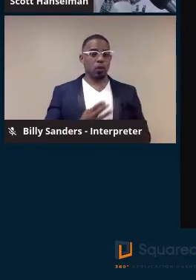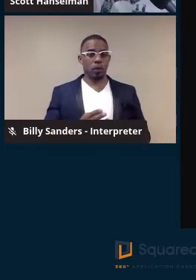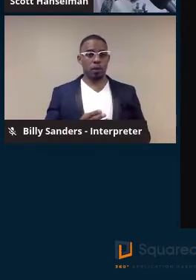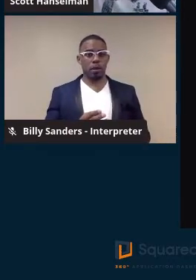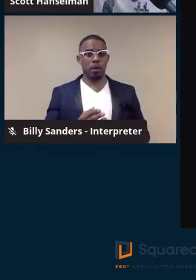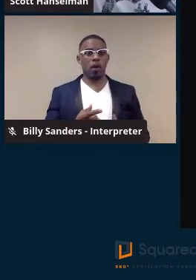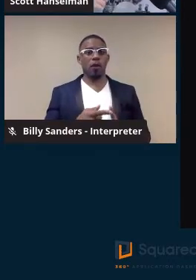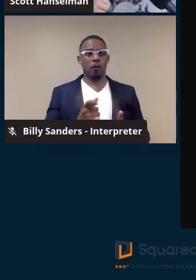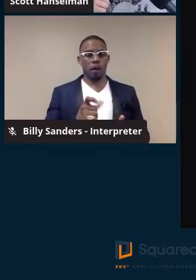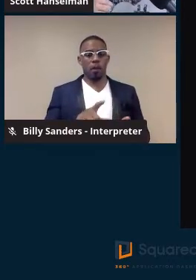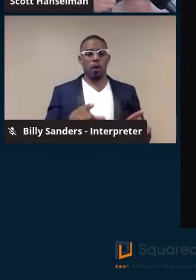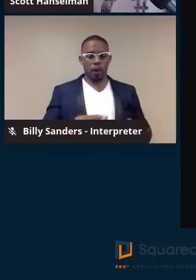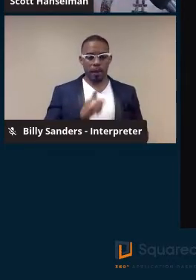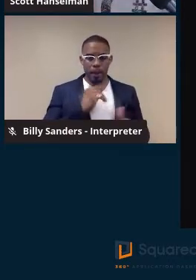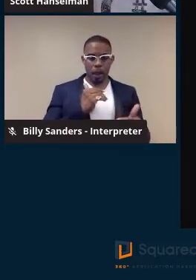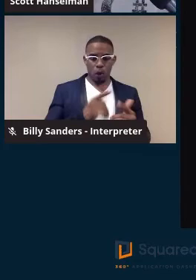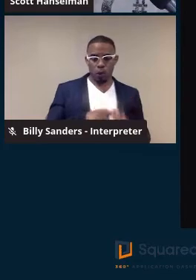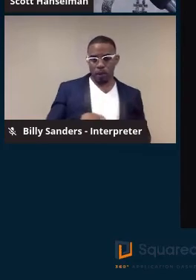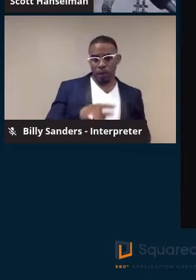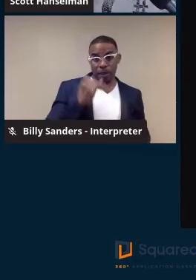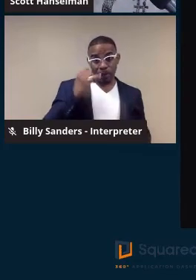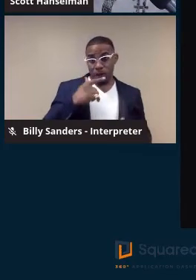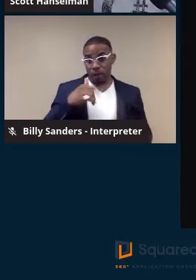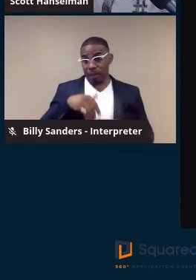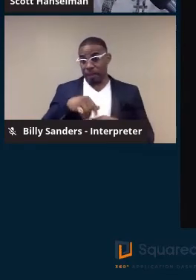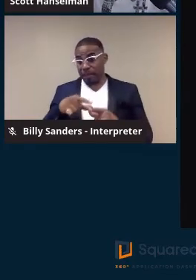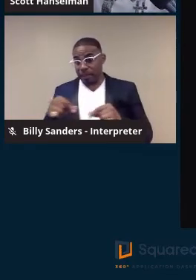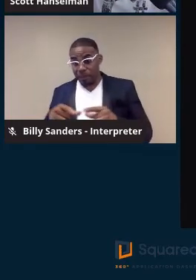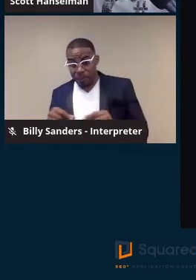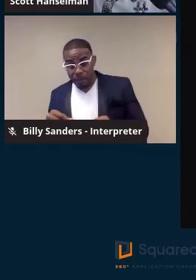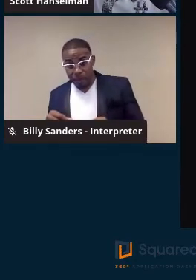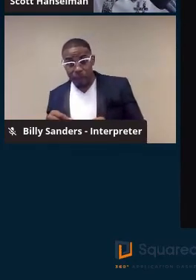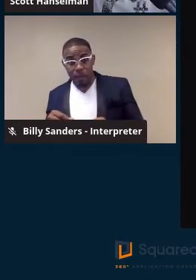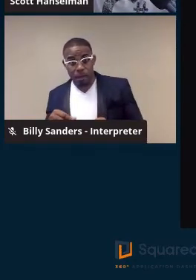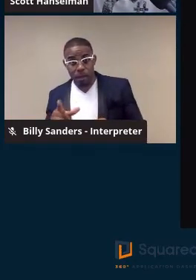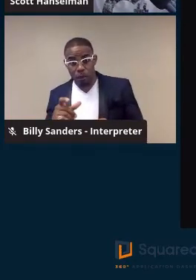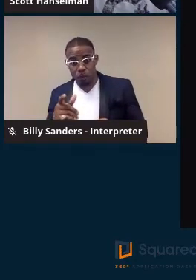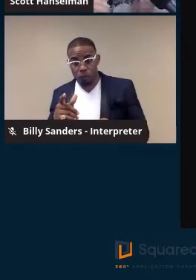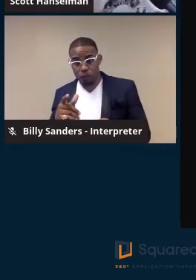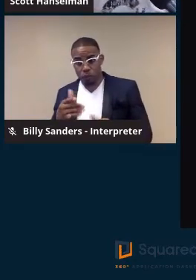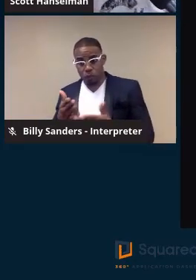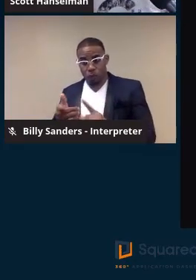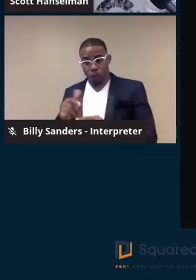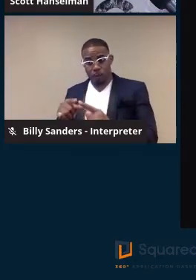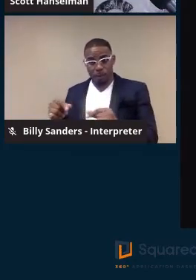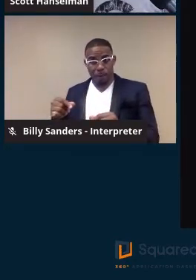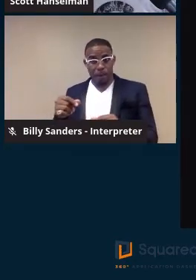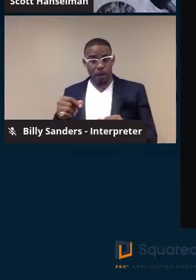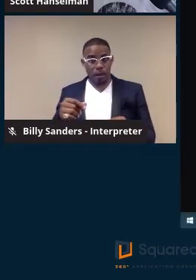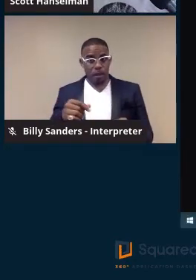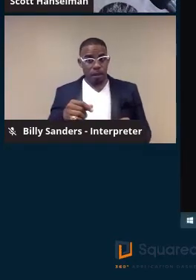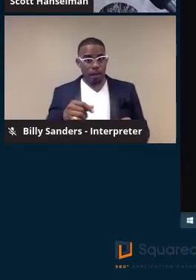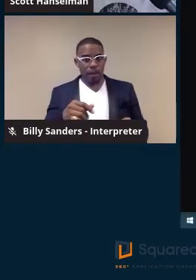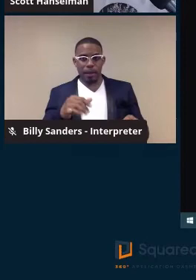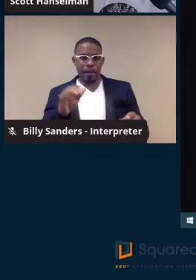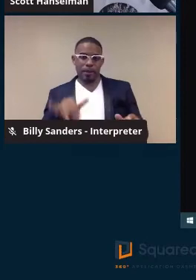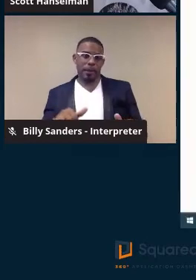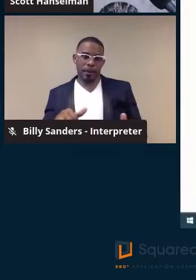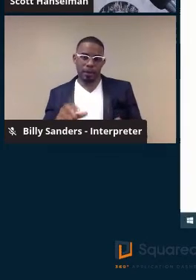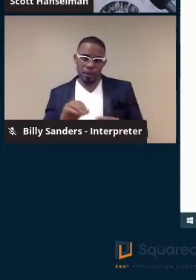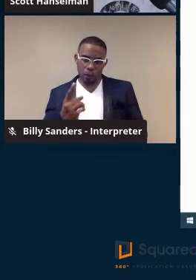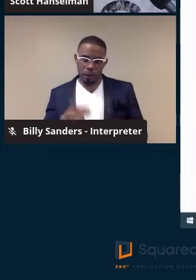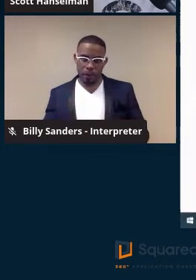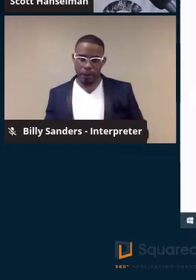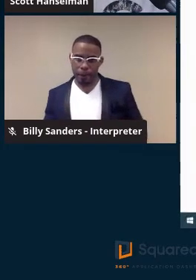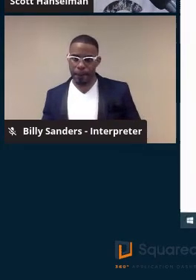a location that is close to them. So if you're in Japan, you'll get that image served to you from Japan. That's thing number one.